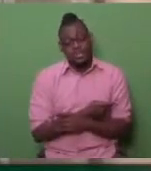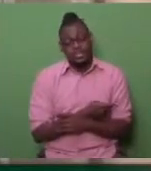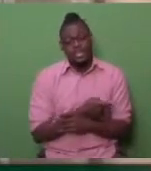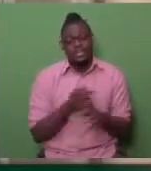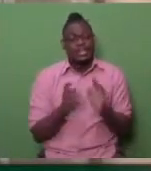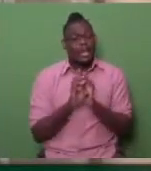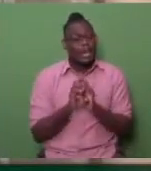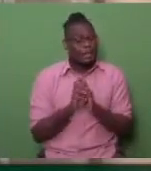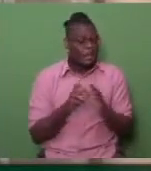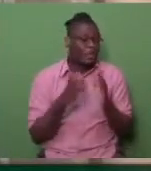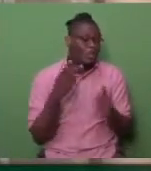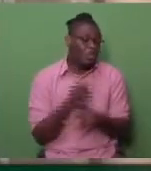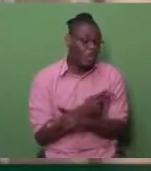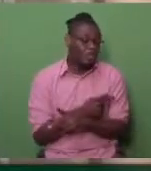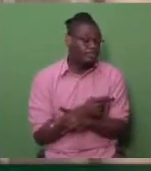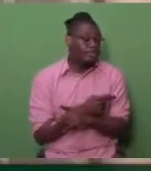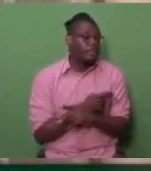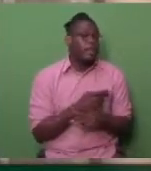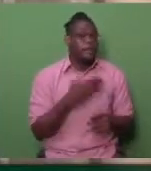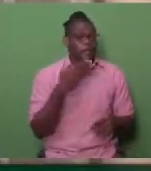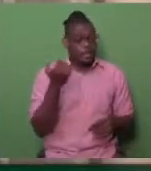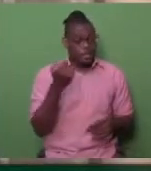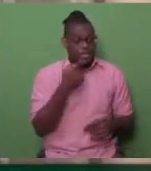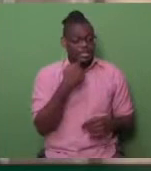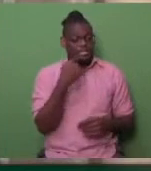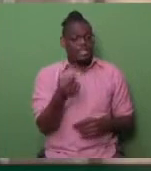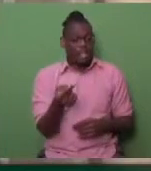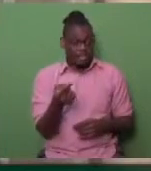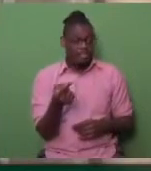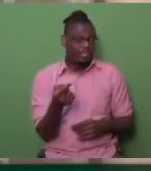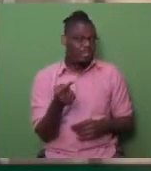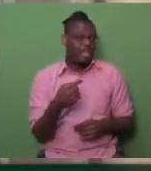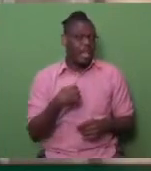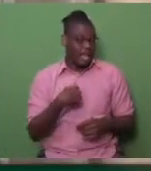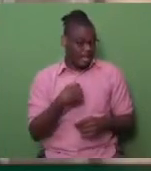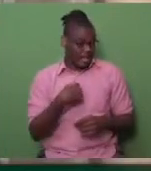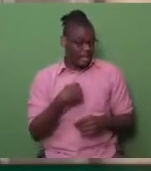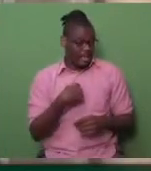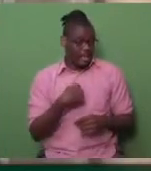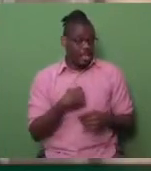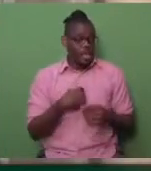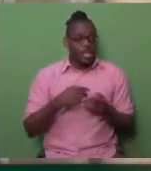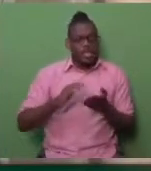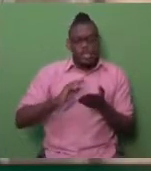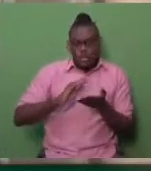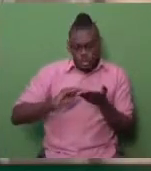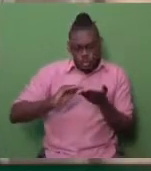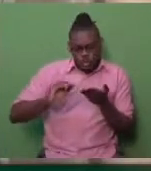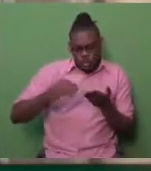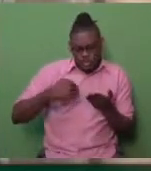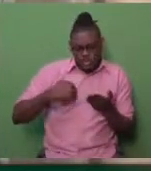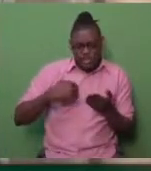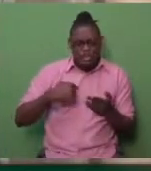myself. That has to be an insult to the intelligence of the people of this country.